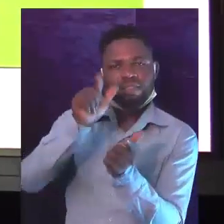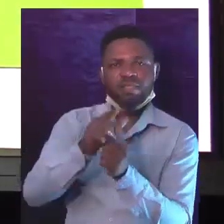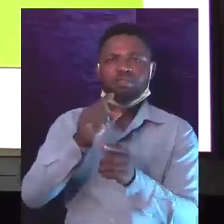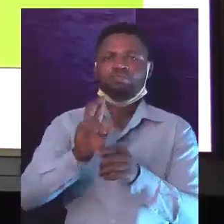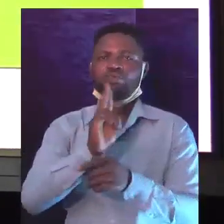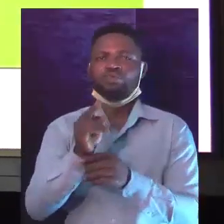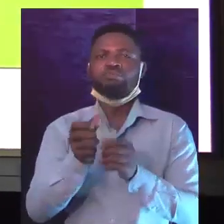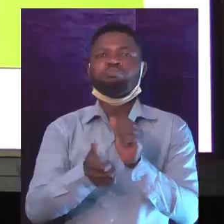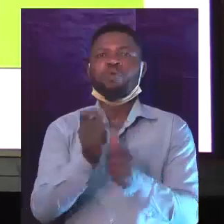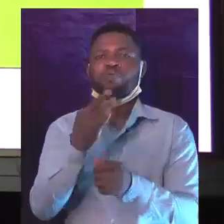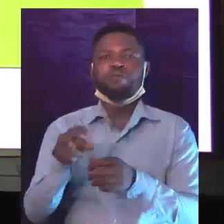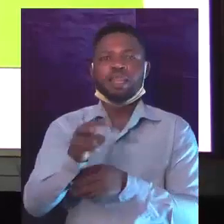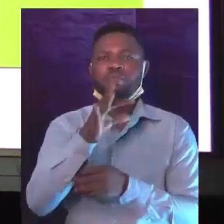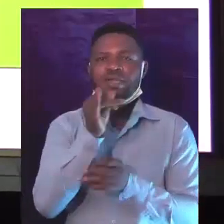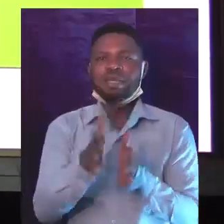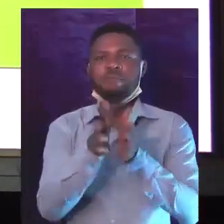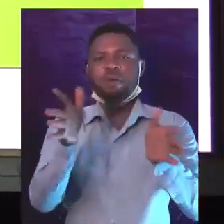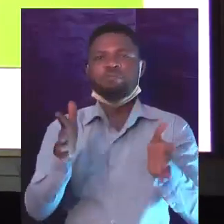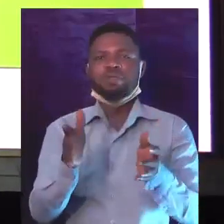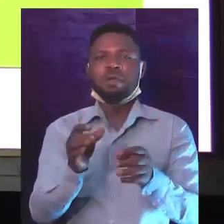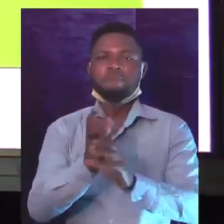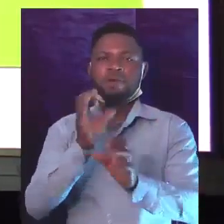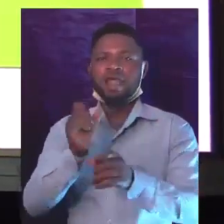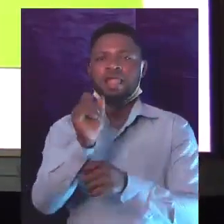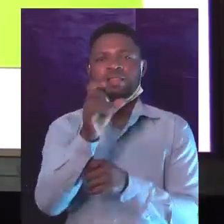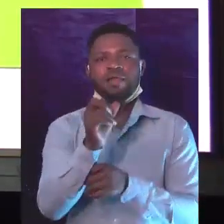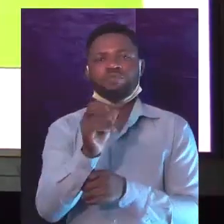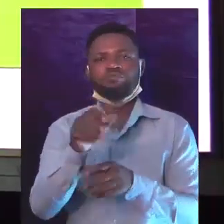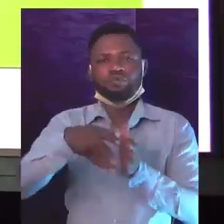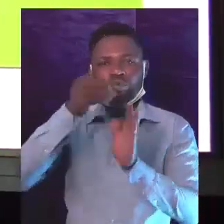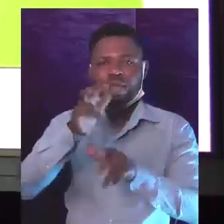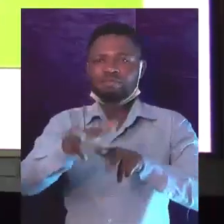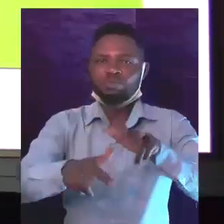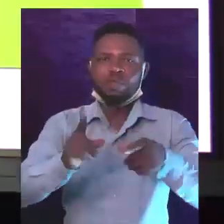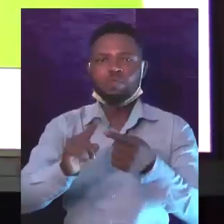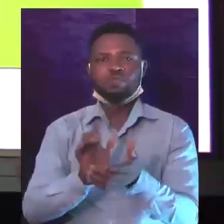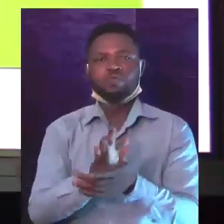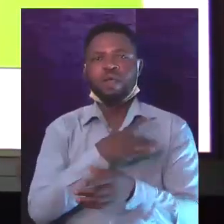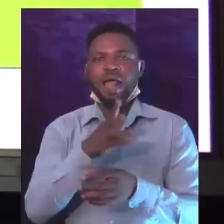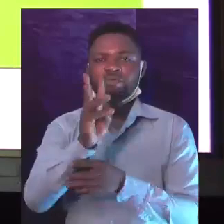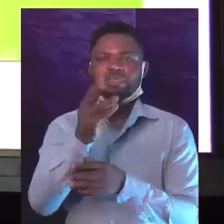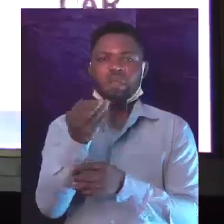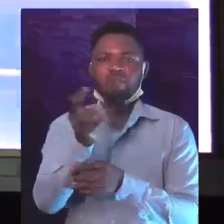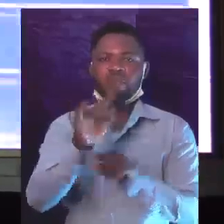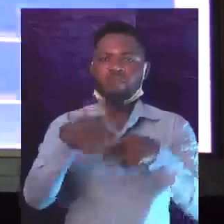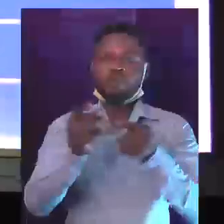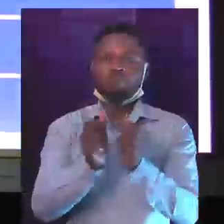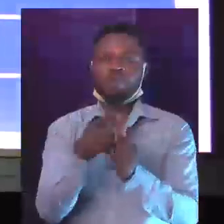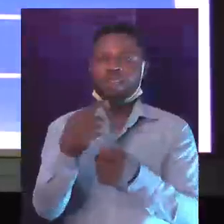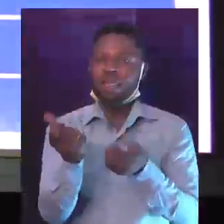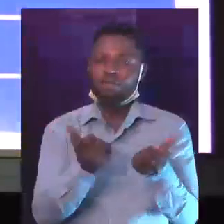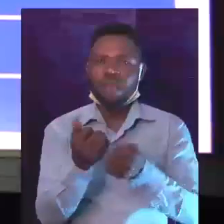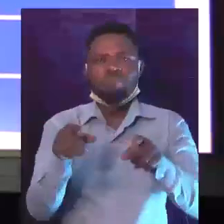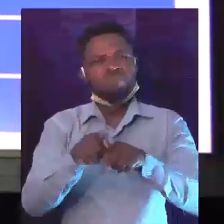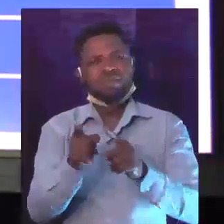transportation is by public bus. 11 students trek to school and 16 of them go with the car. Going back to that previous saying,